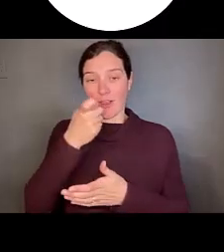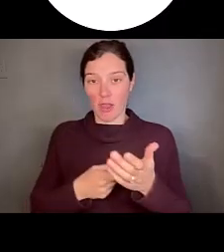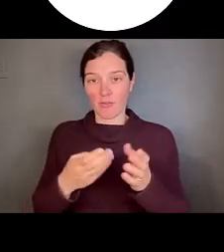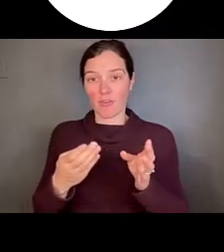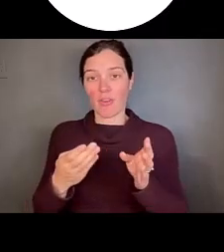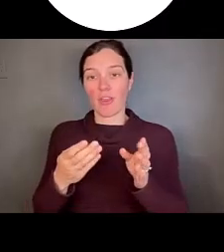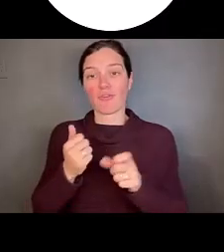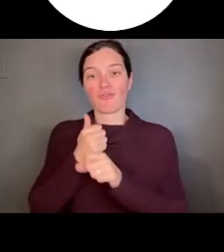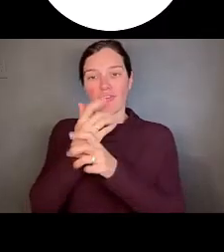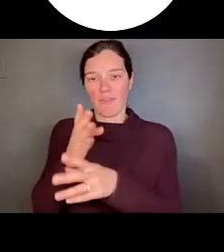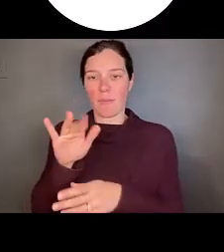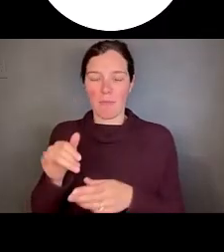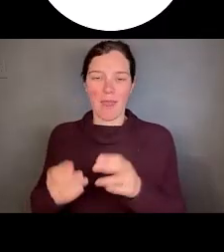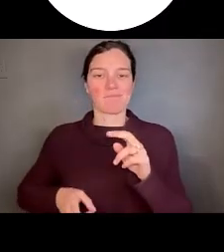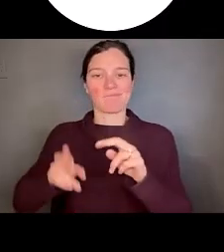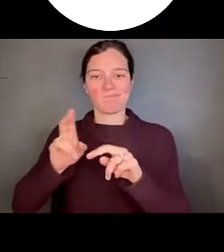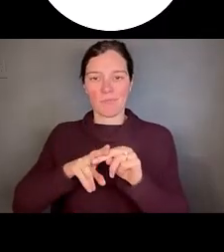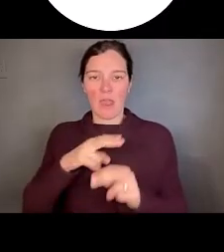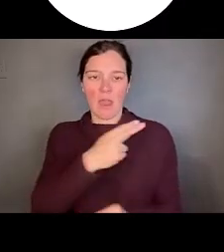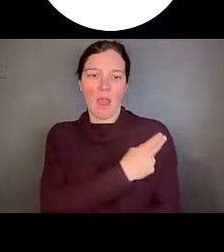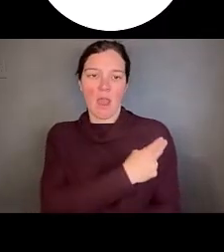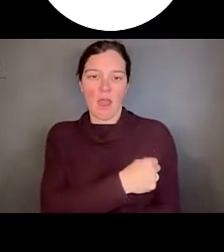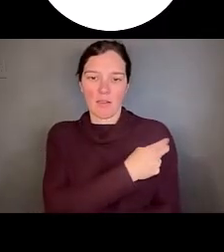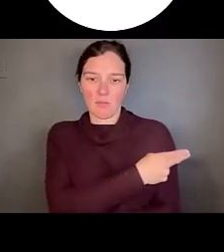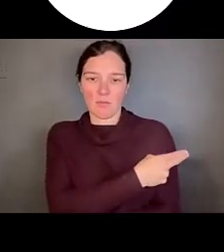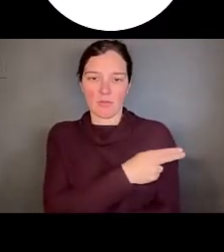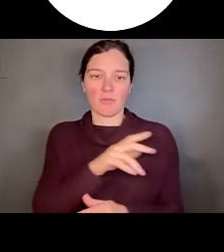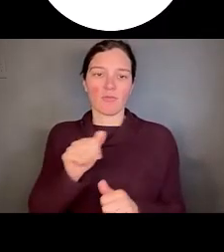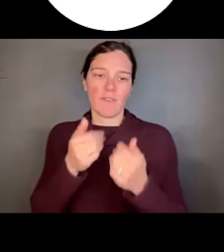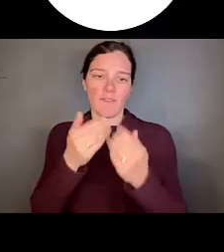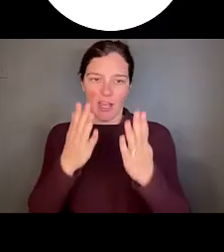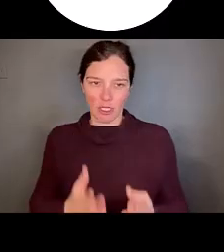driven primarily by an increased volume in hospital providers.